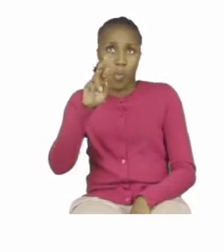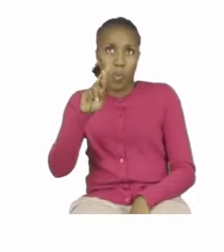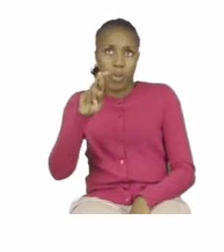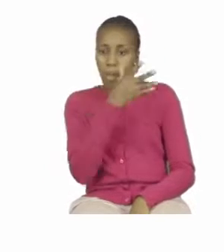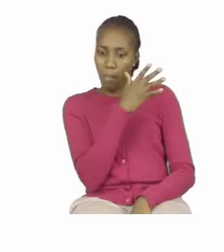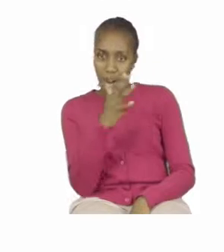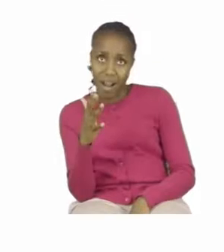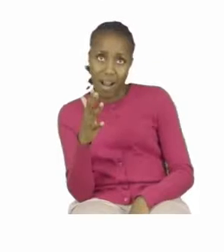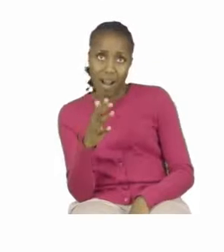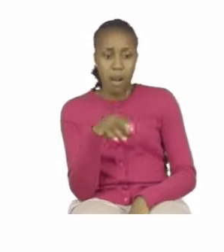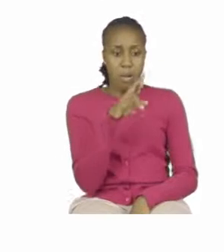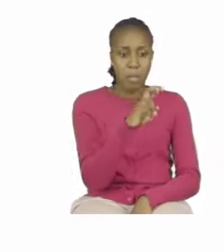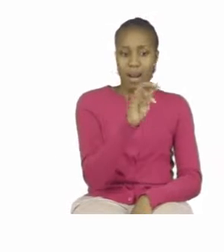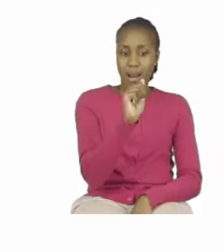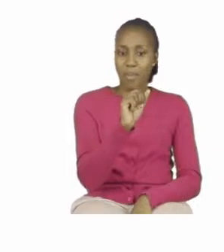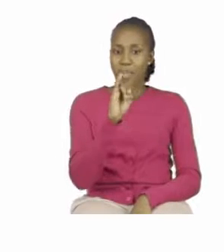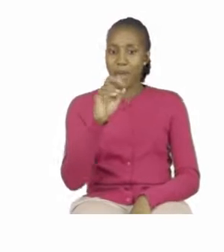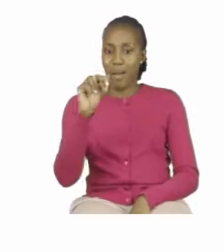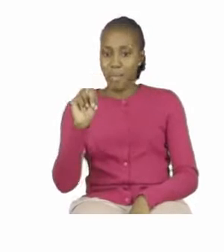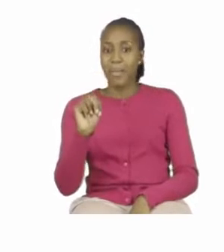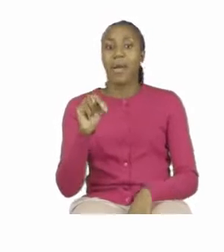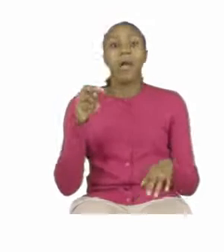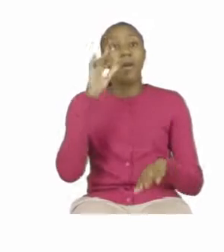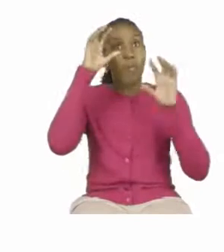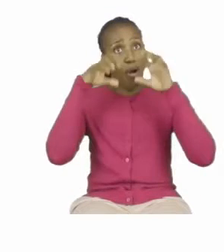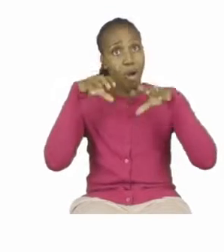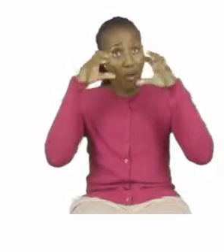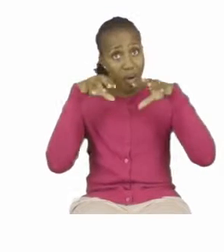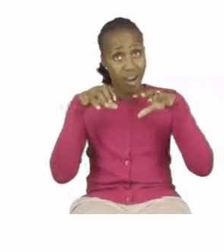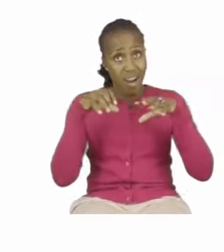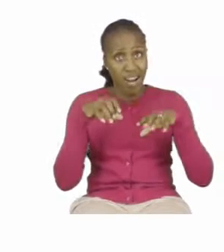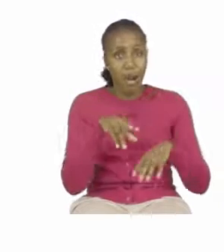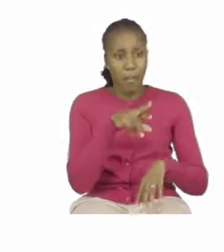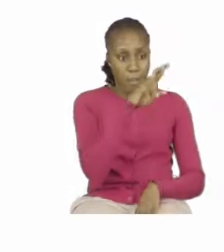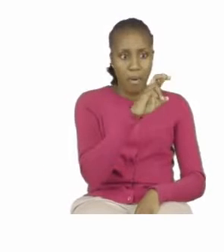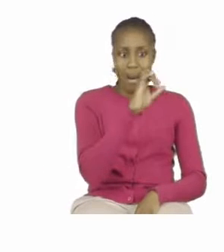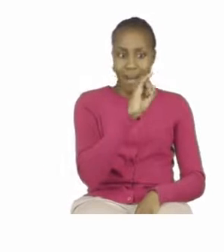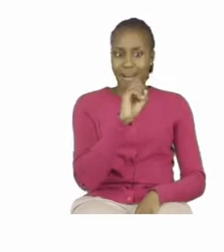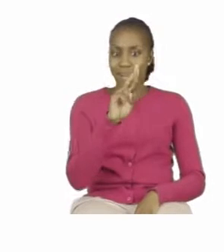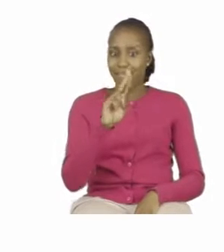reading. Don't forget, the one at the top is water.